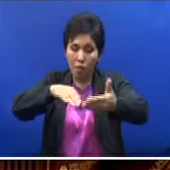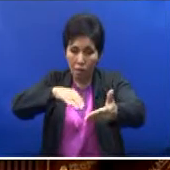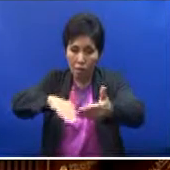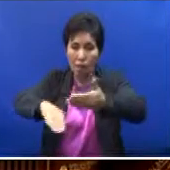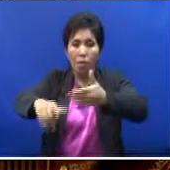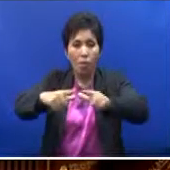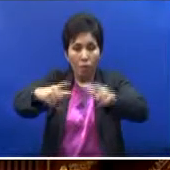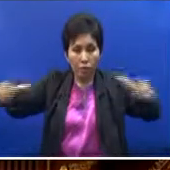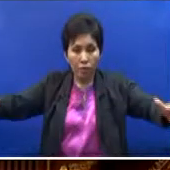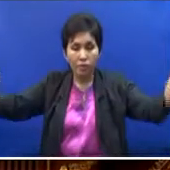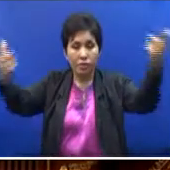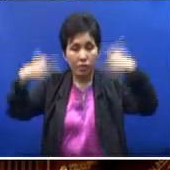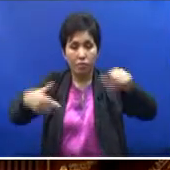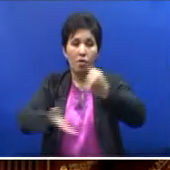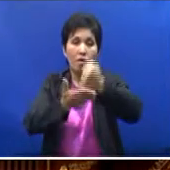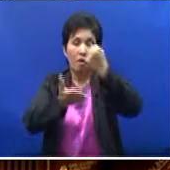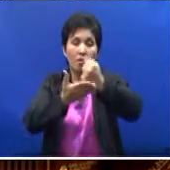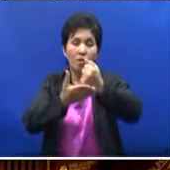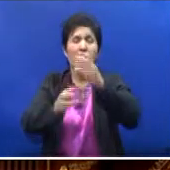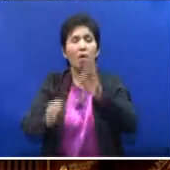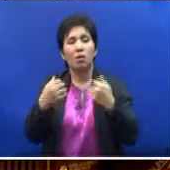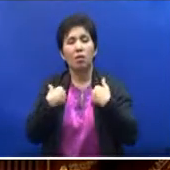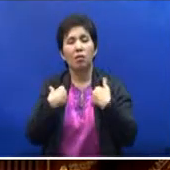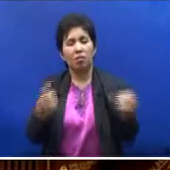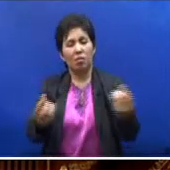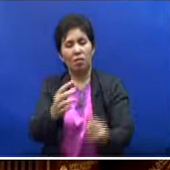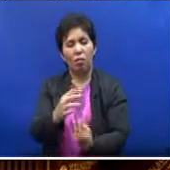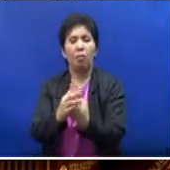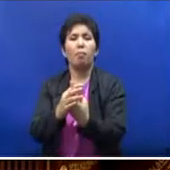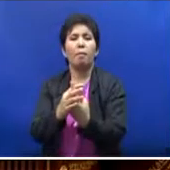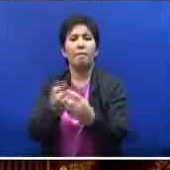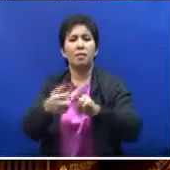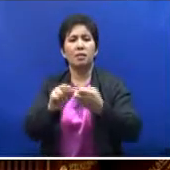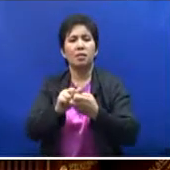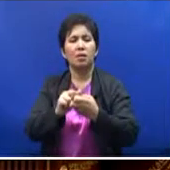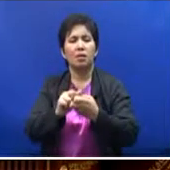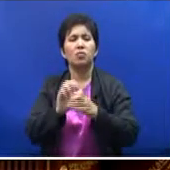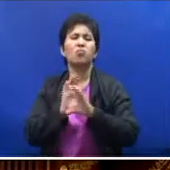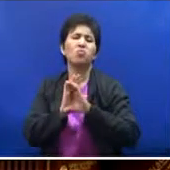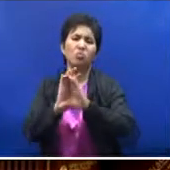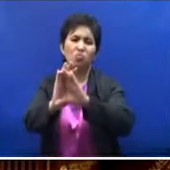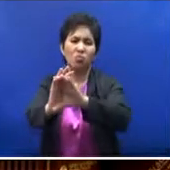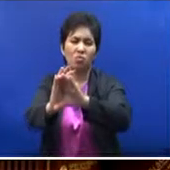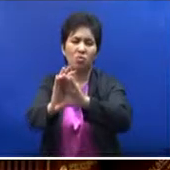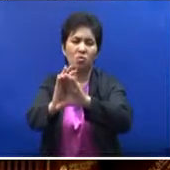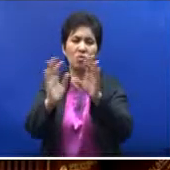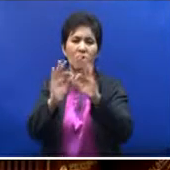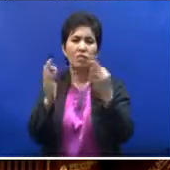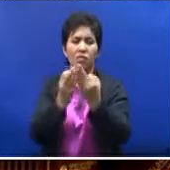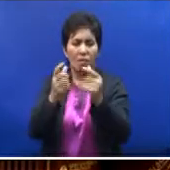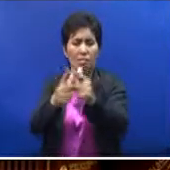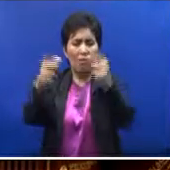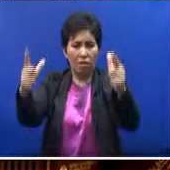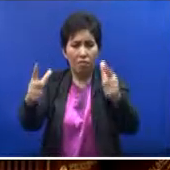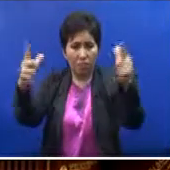enables him to ask for help in times of trouble. Okay, whereby when the family become